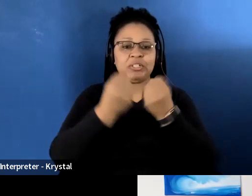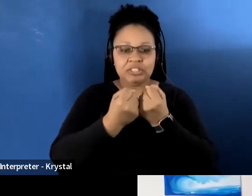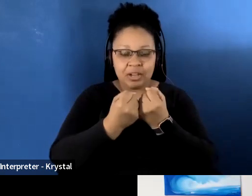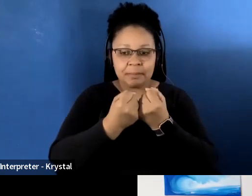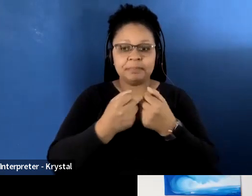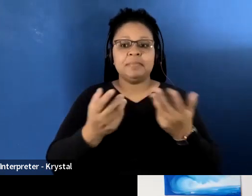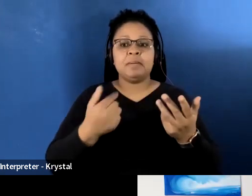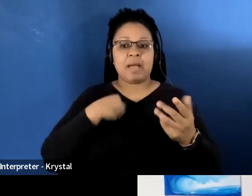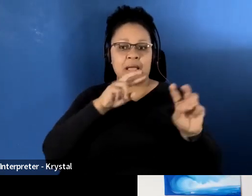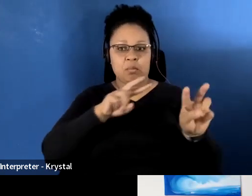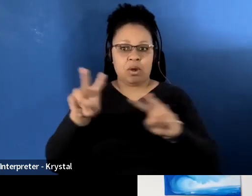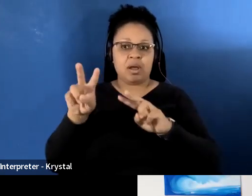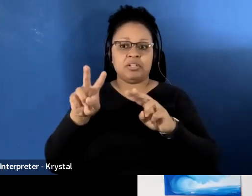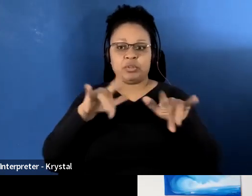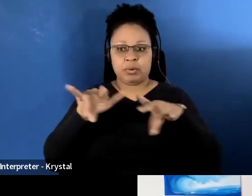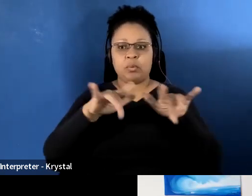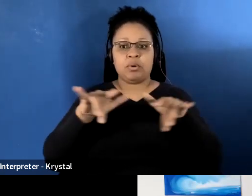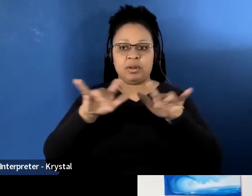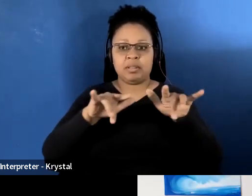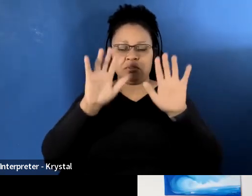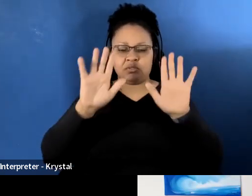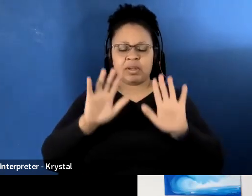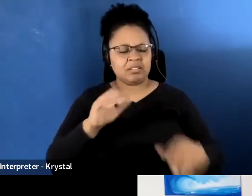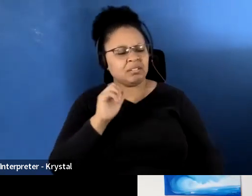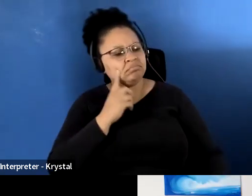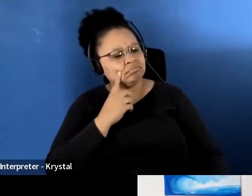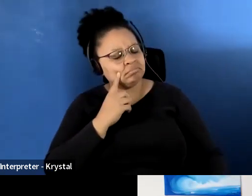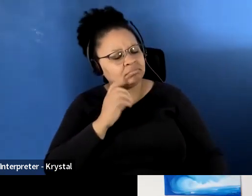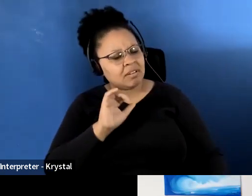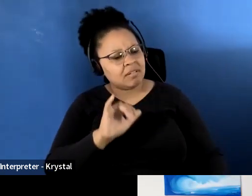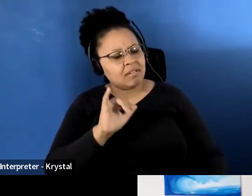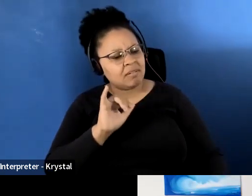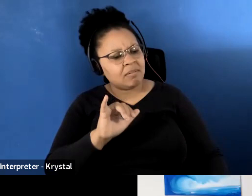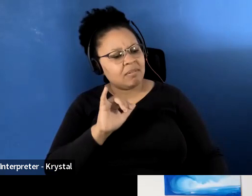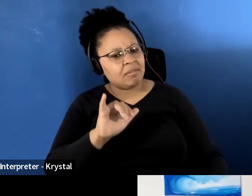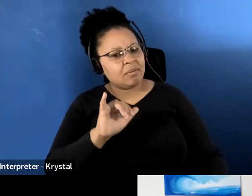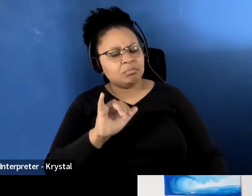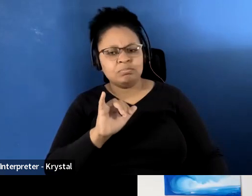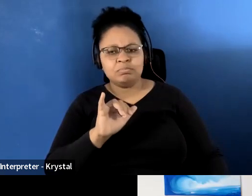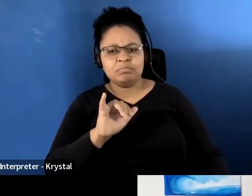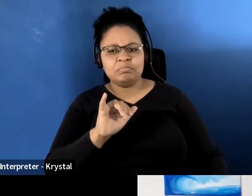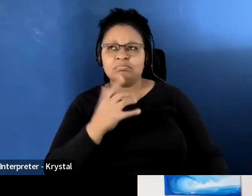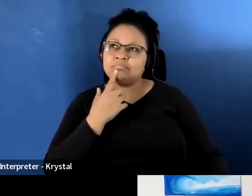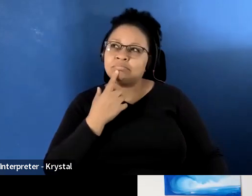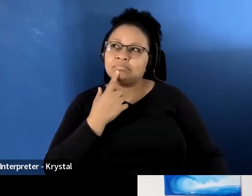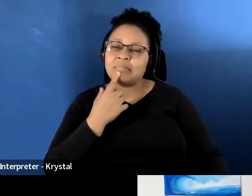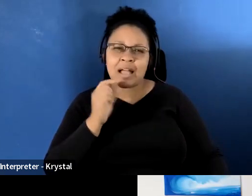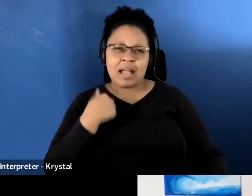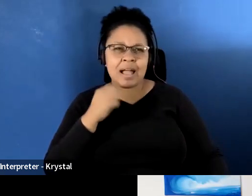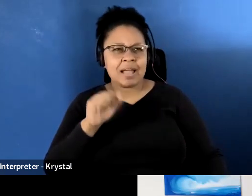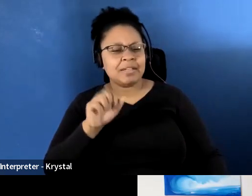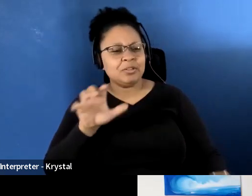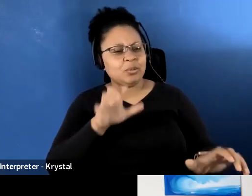workshop, but I did watch the recording and that was great. And it's like, oh, that's, you know, those I can do that.